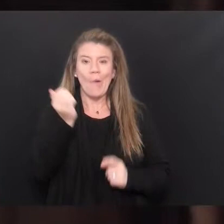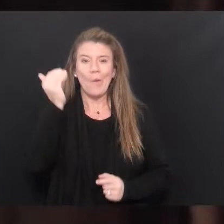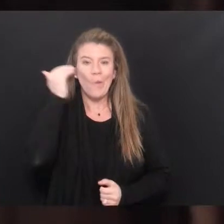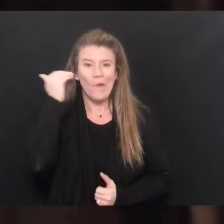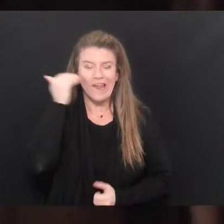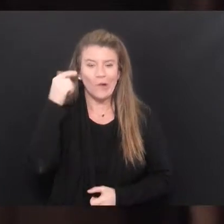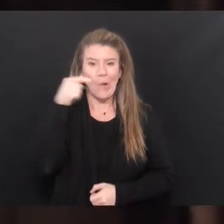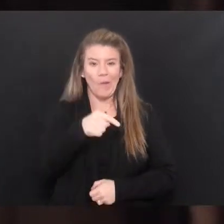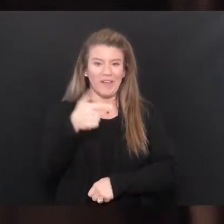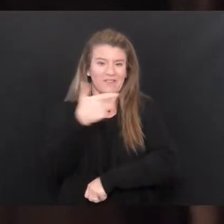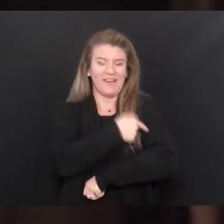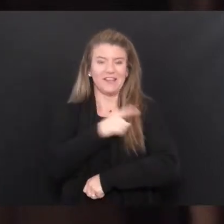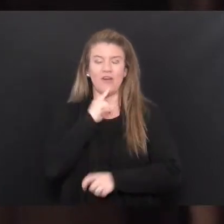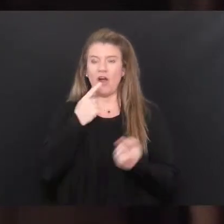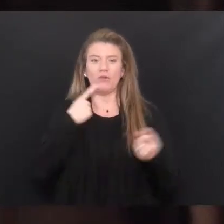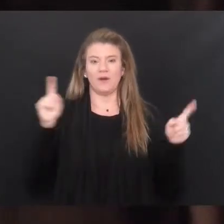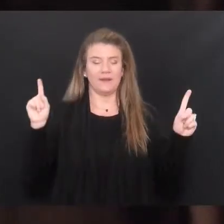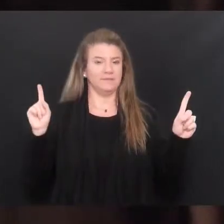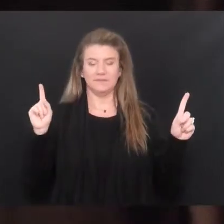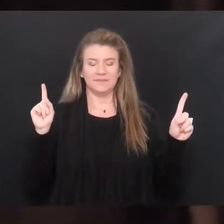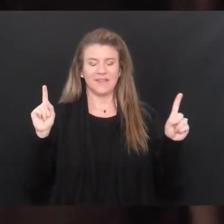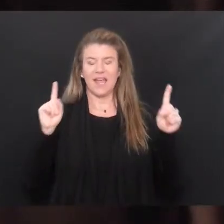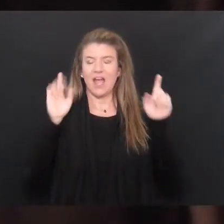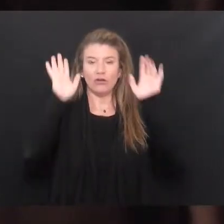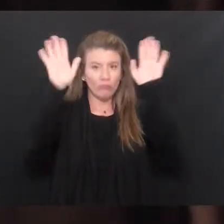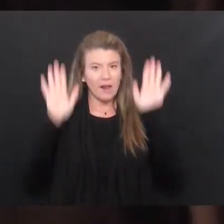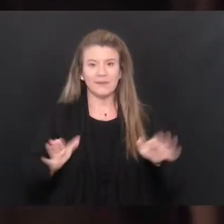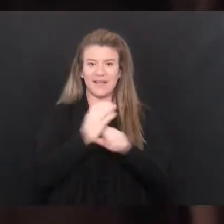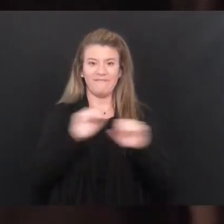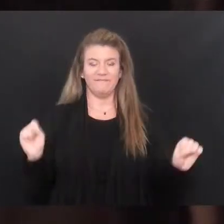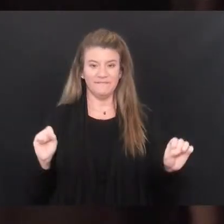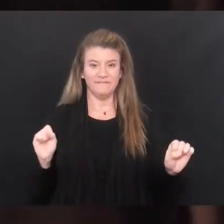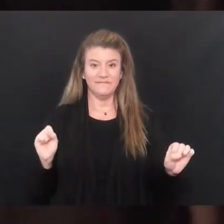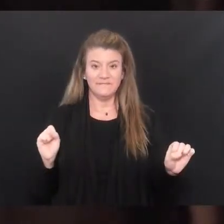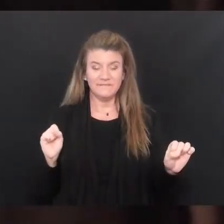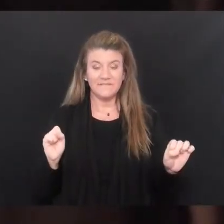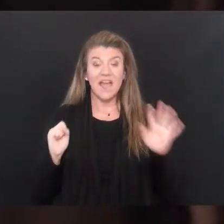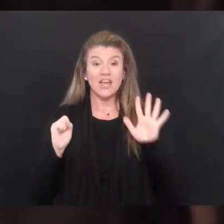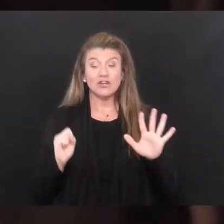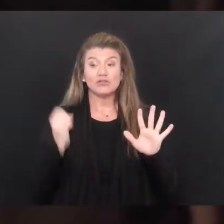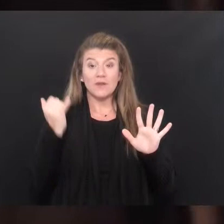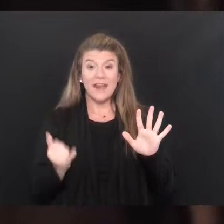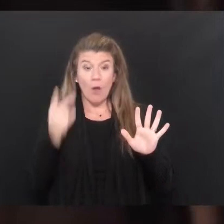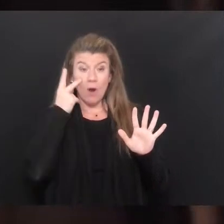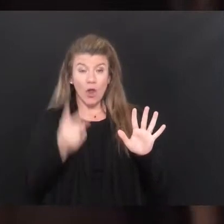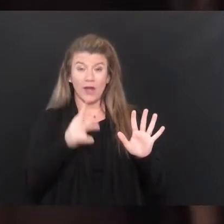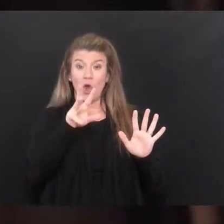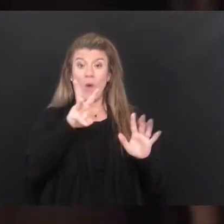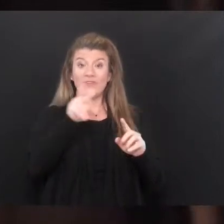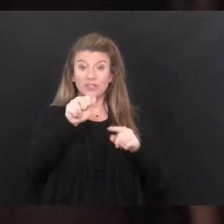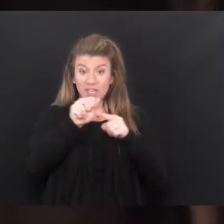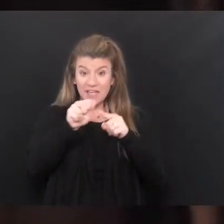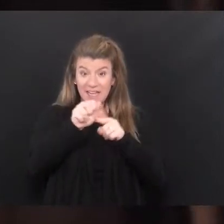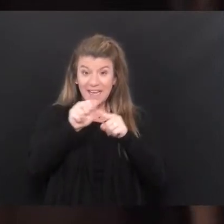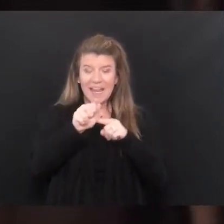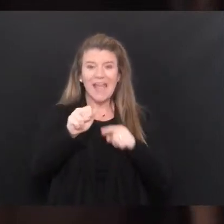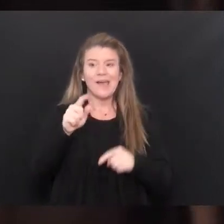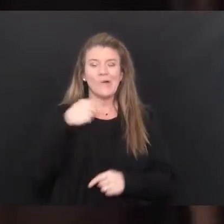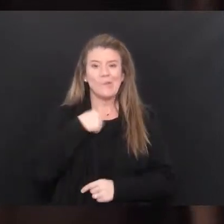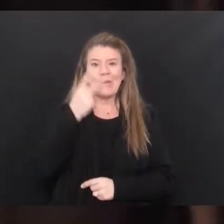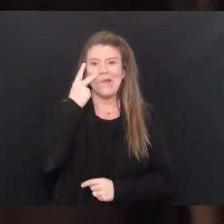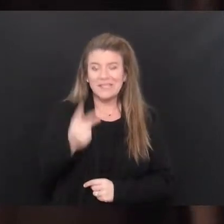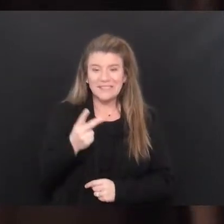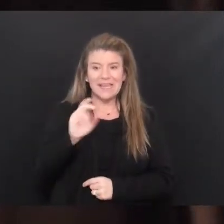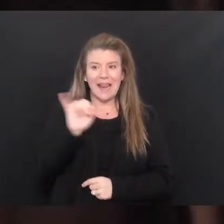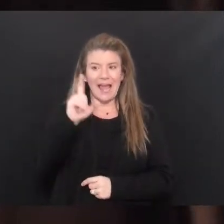are incredibly effective and incredibly safe. And so as we look at West Virginia and we see that,